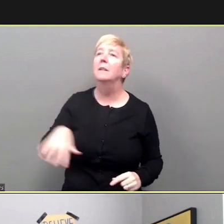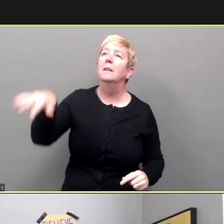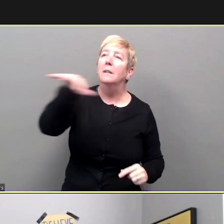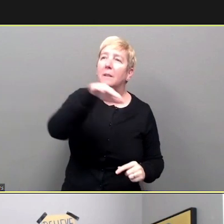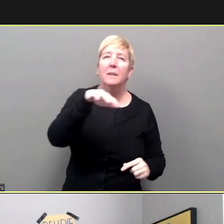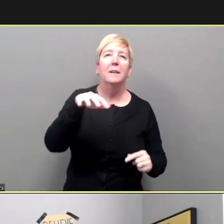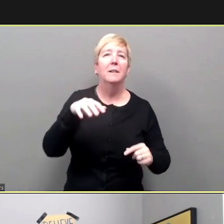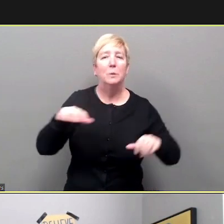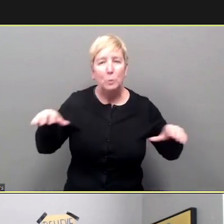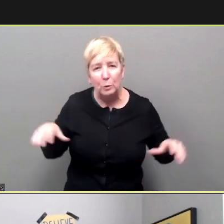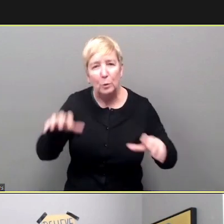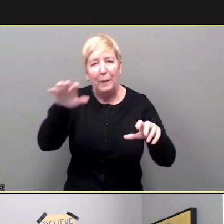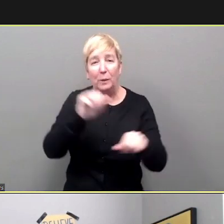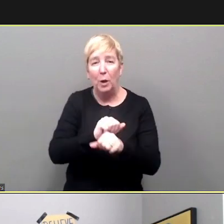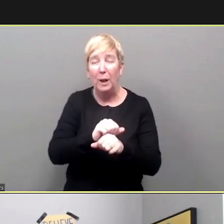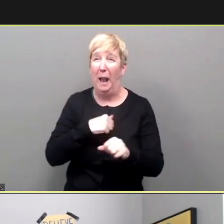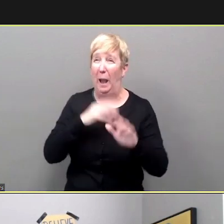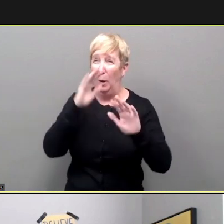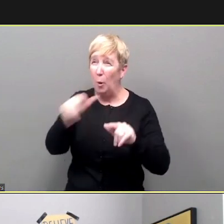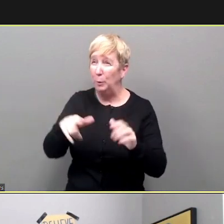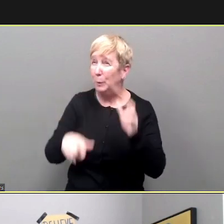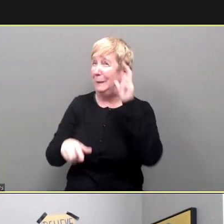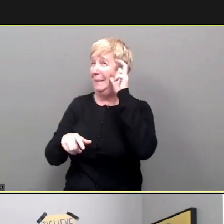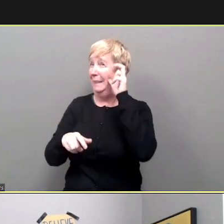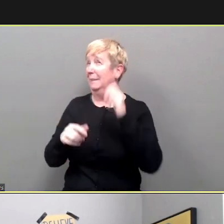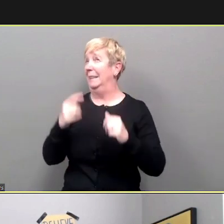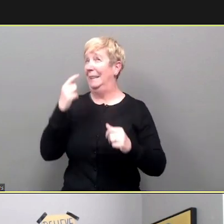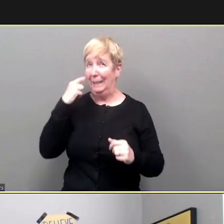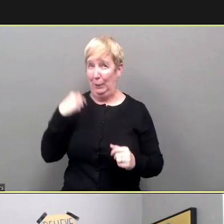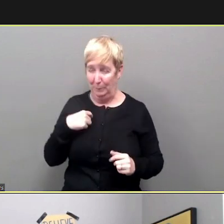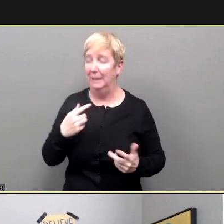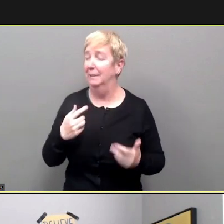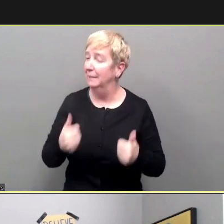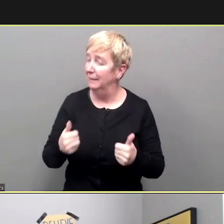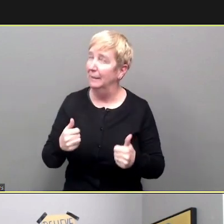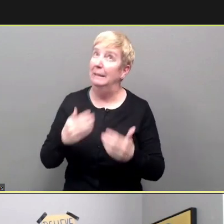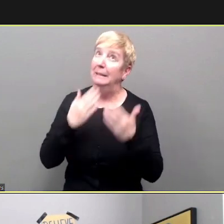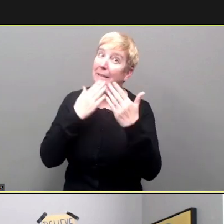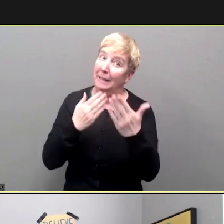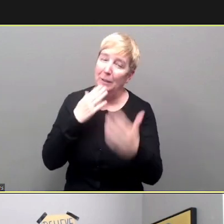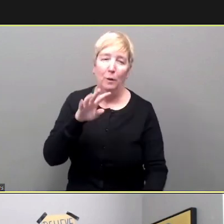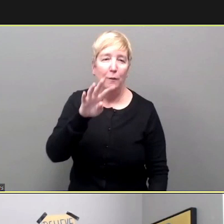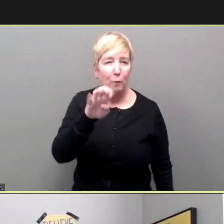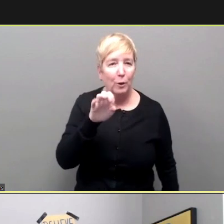there. Hopefully you're listening. Thank you for all you're doing. Over